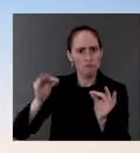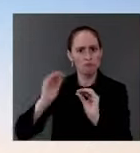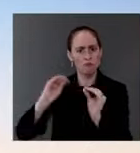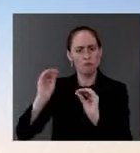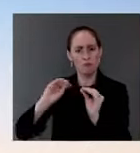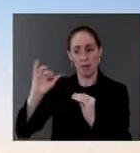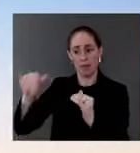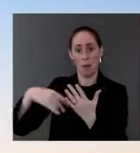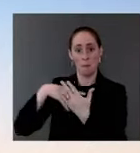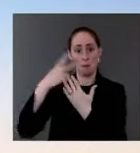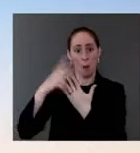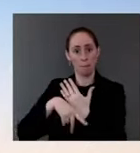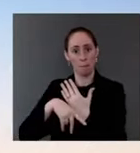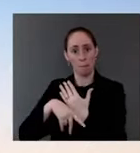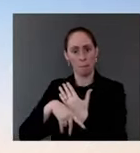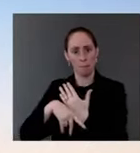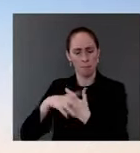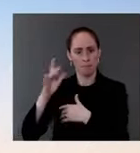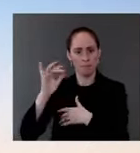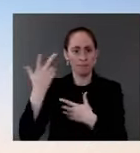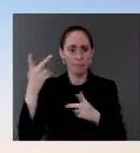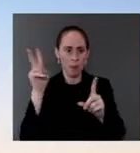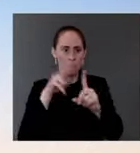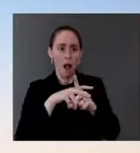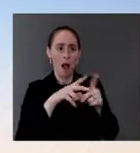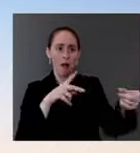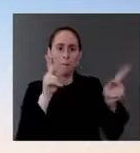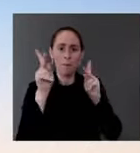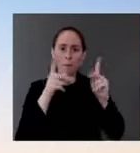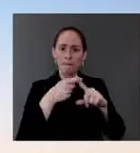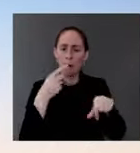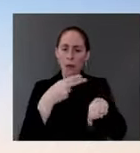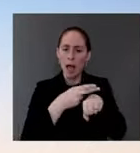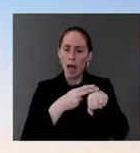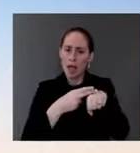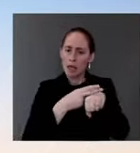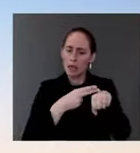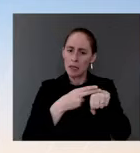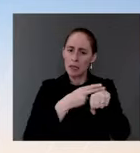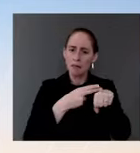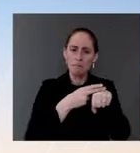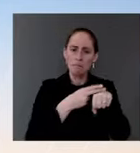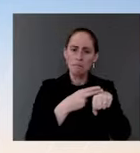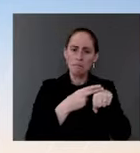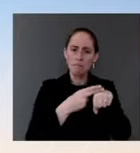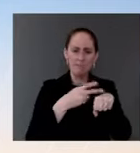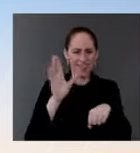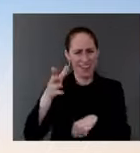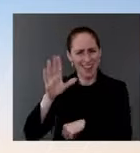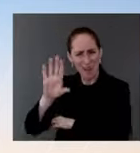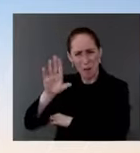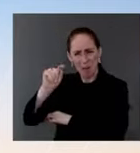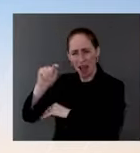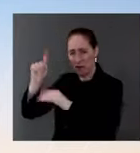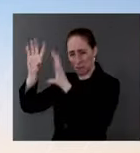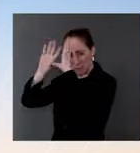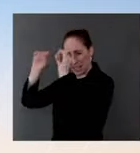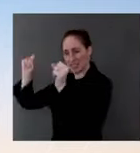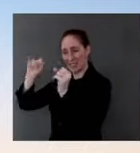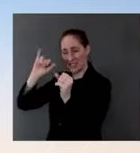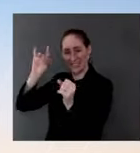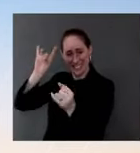in court documents, criticized this policy, I mean, why then expand it for this other population that the Trump administration did